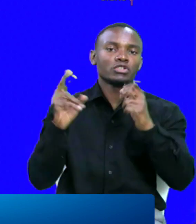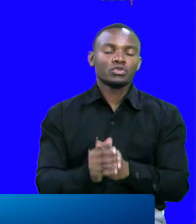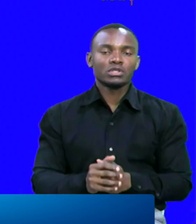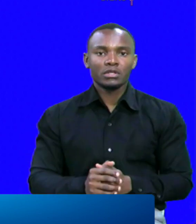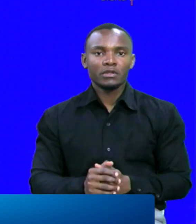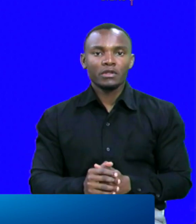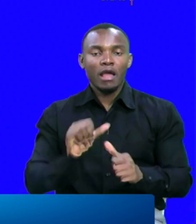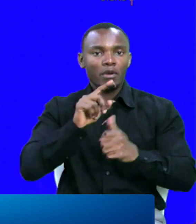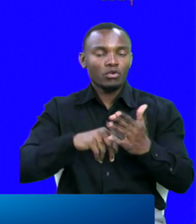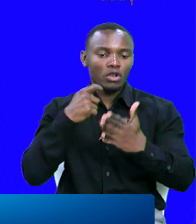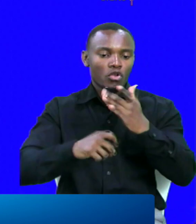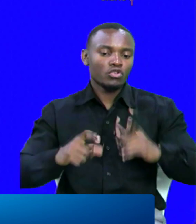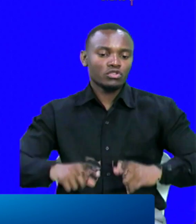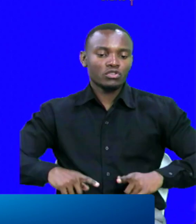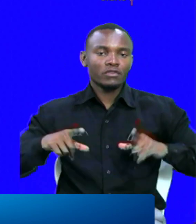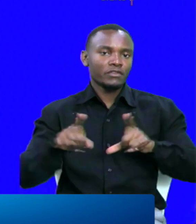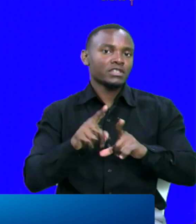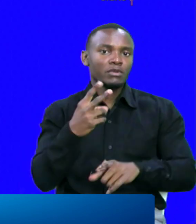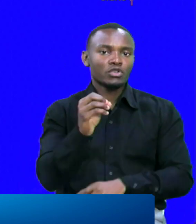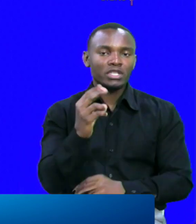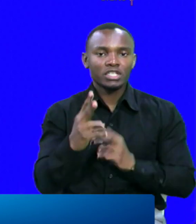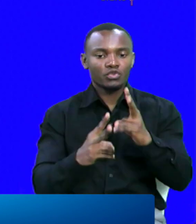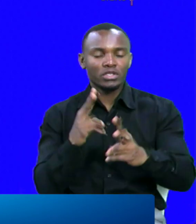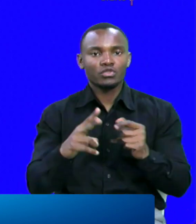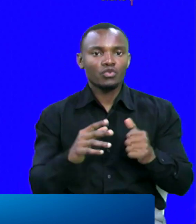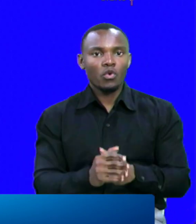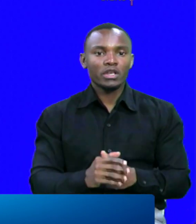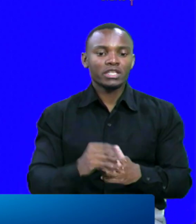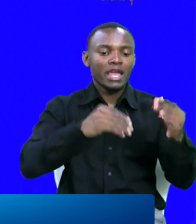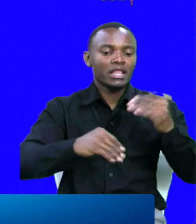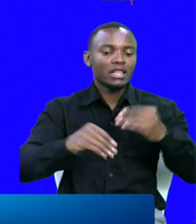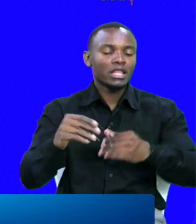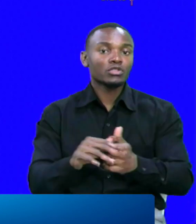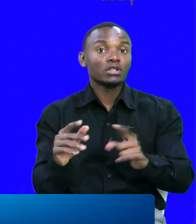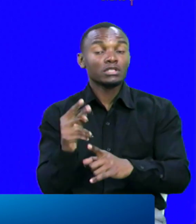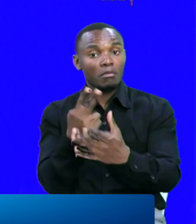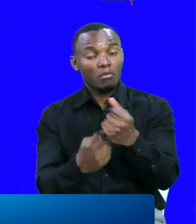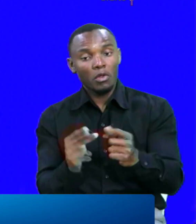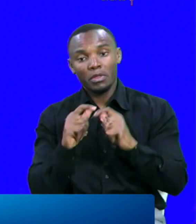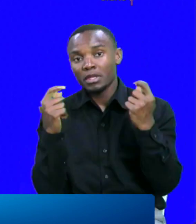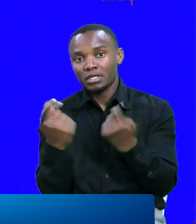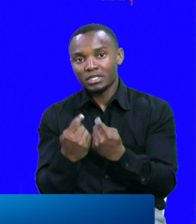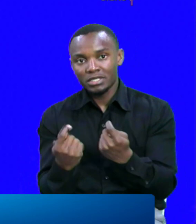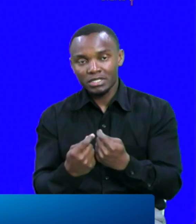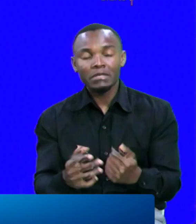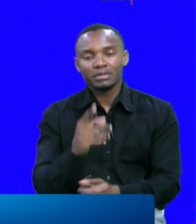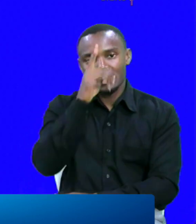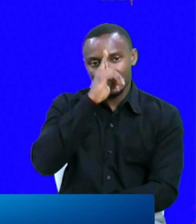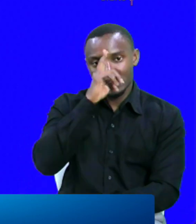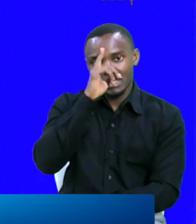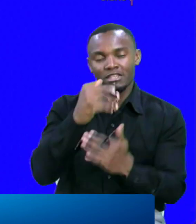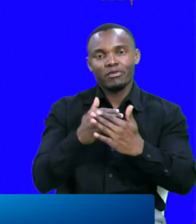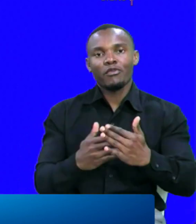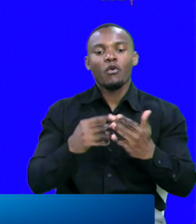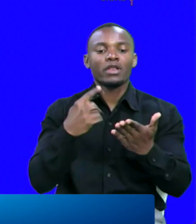of living and 2022 elections, even as both camps maintained hardline stances ahead